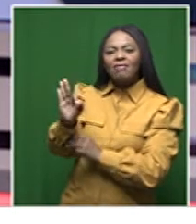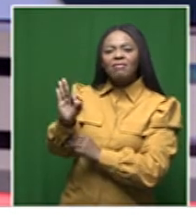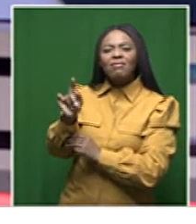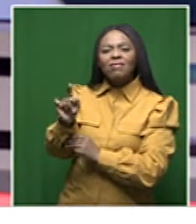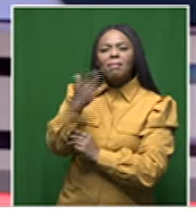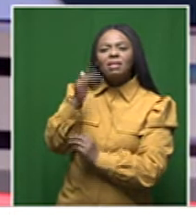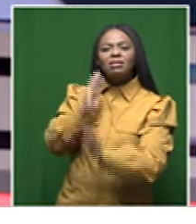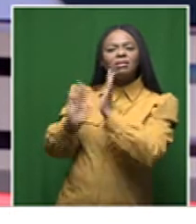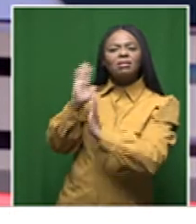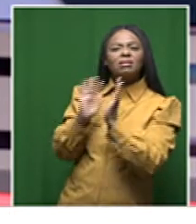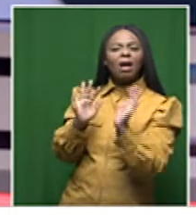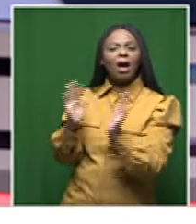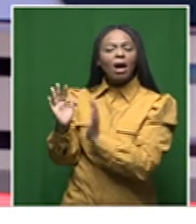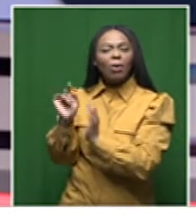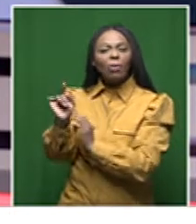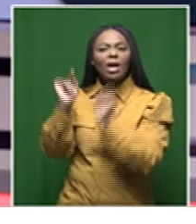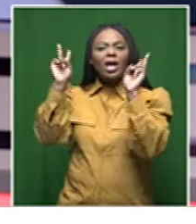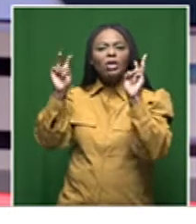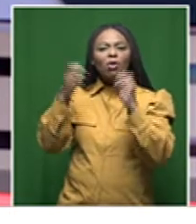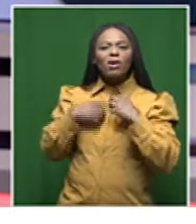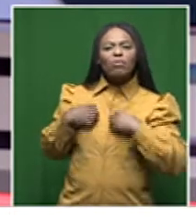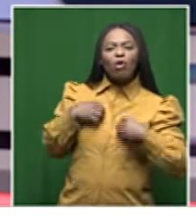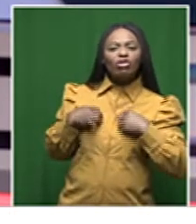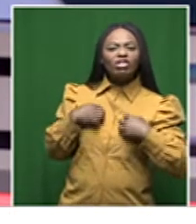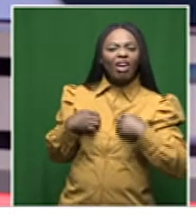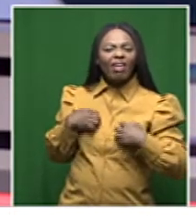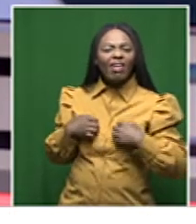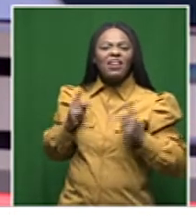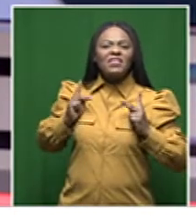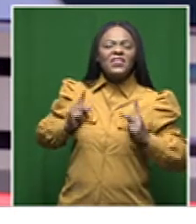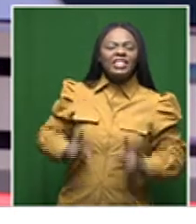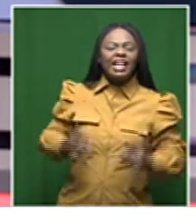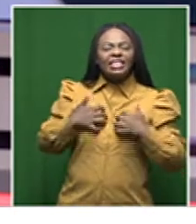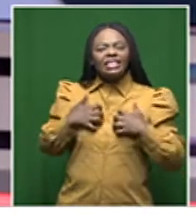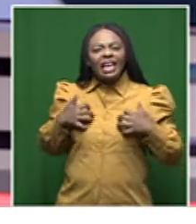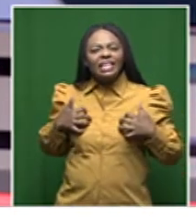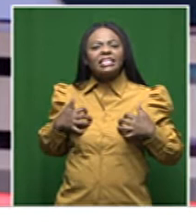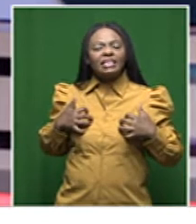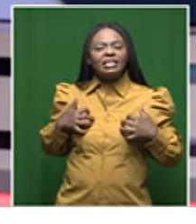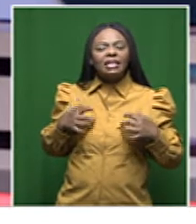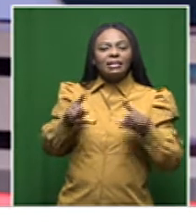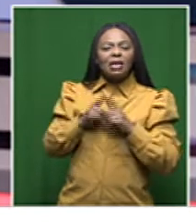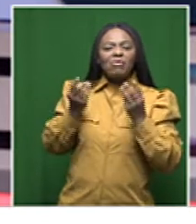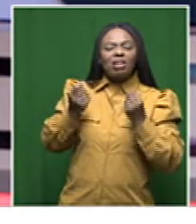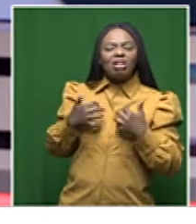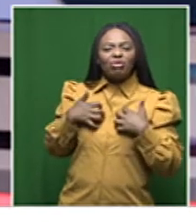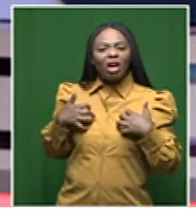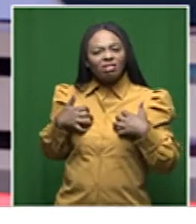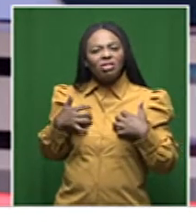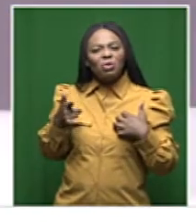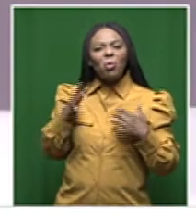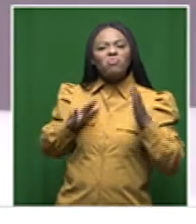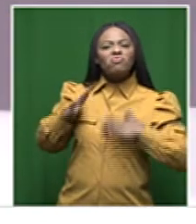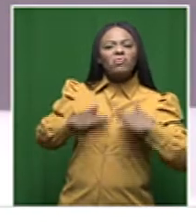that journey. How was that in terms of the emotion behind it, the physical stress of it, as well as the financial stress? Right. So